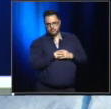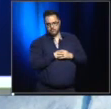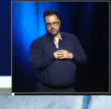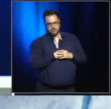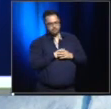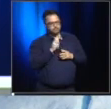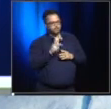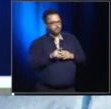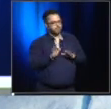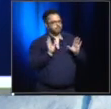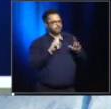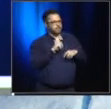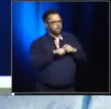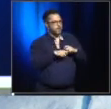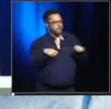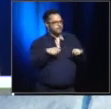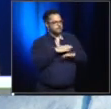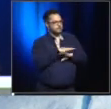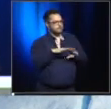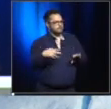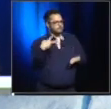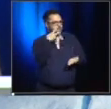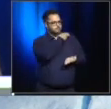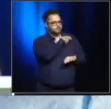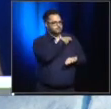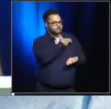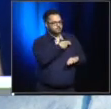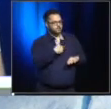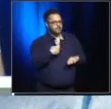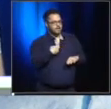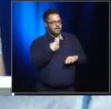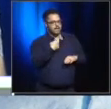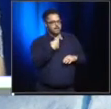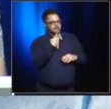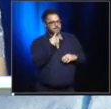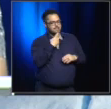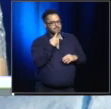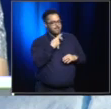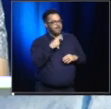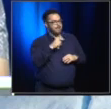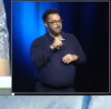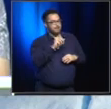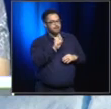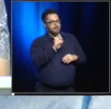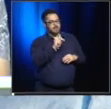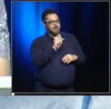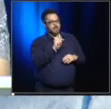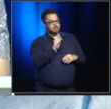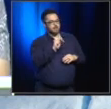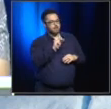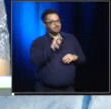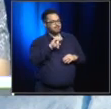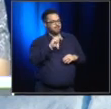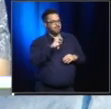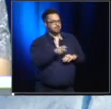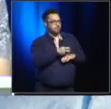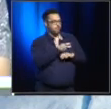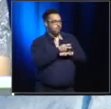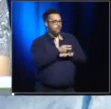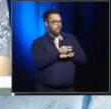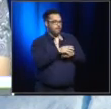Okay, so I'll wrap up there. I said at the get-go that Antarctica is a hard place to work, and it is a hard place to